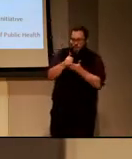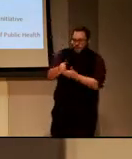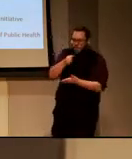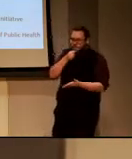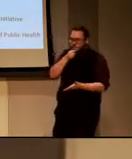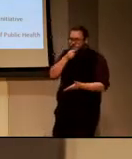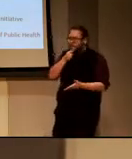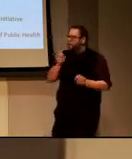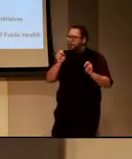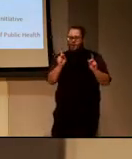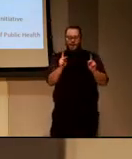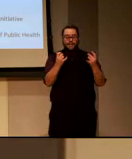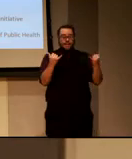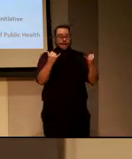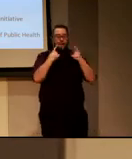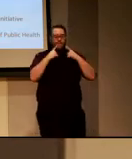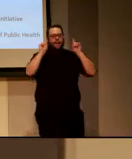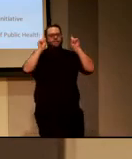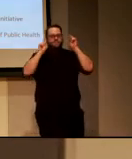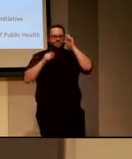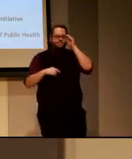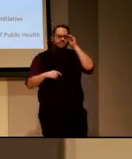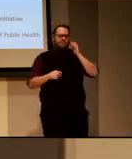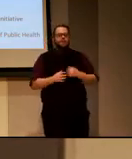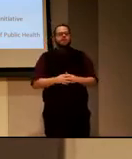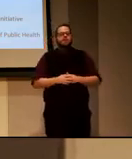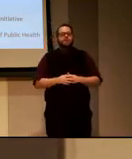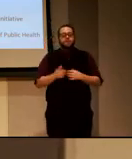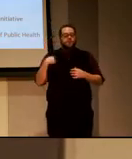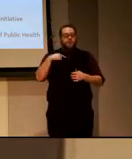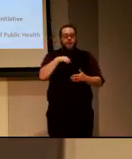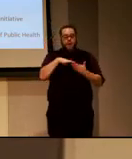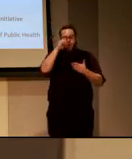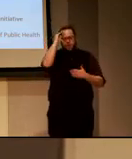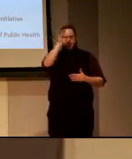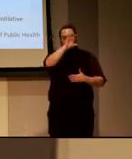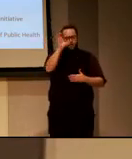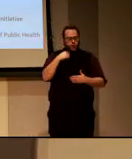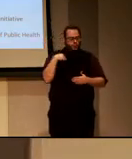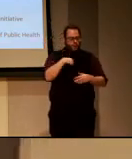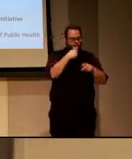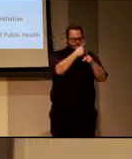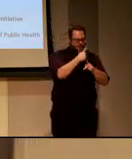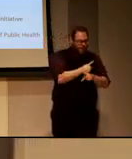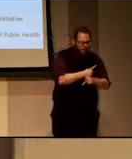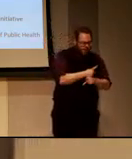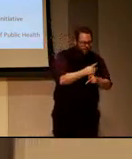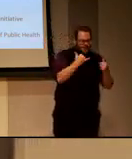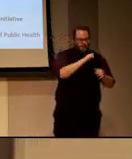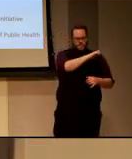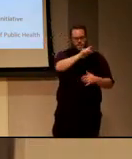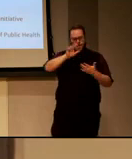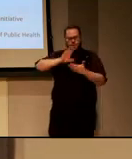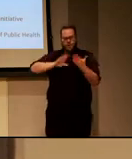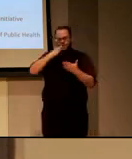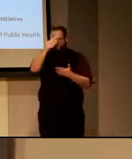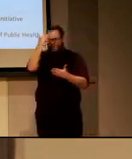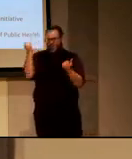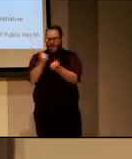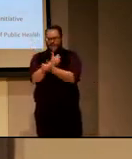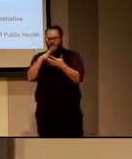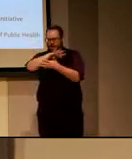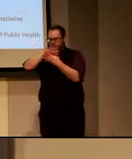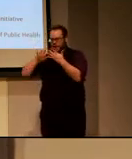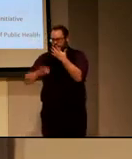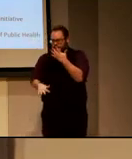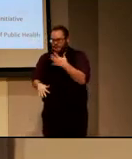There we go. I think maybe now. You know, once we learned to use Zoom, we figured out Zoom, and now we totally forgot how to use everything else. Thank